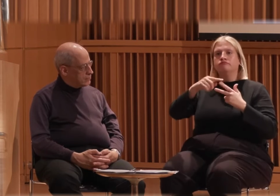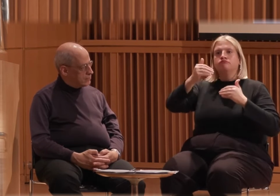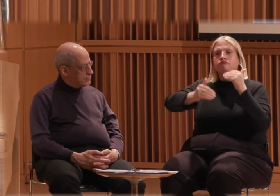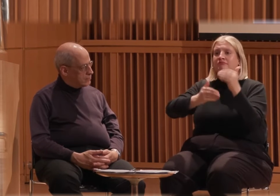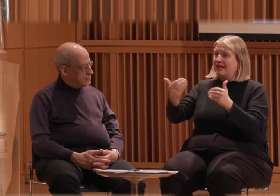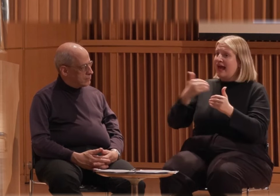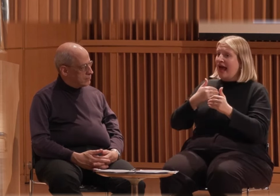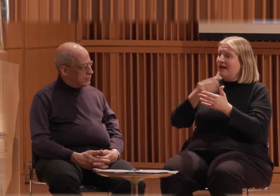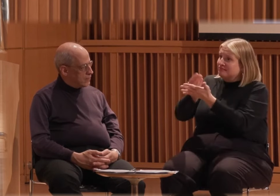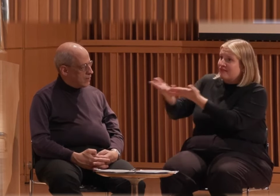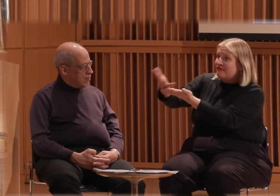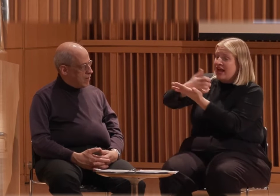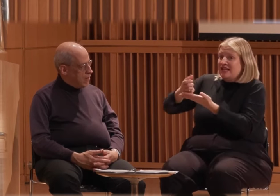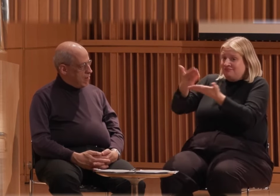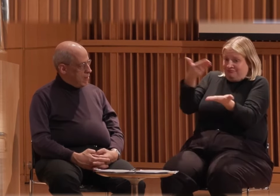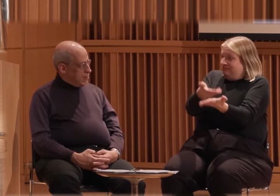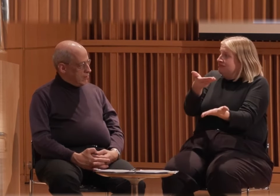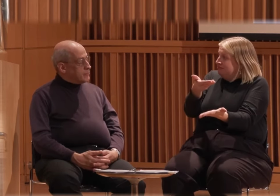this. Or